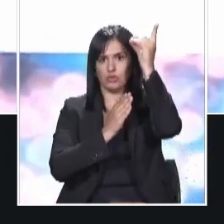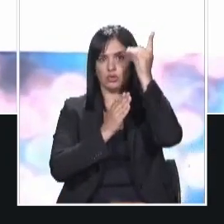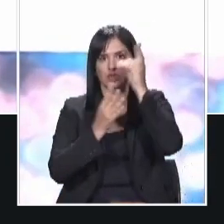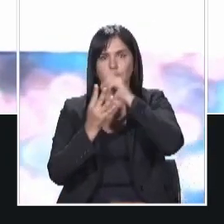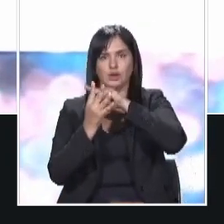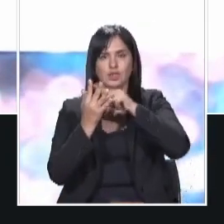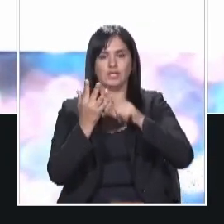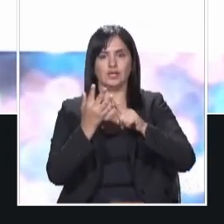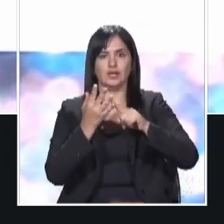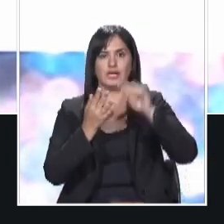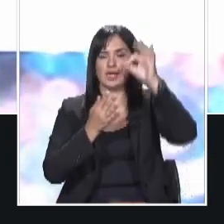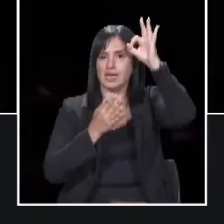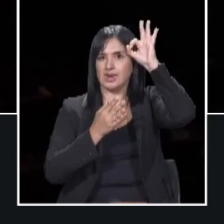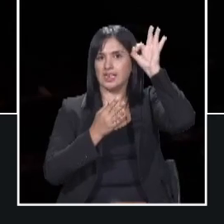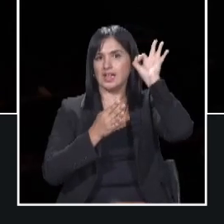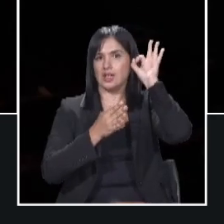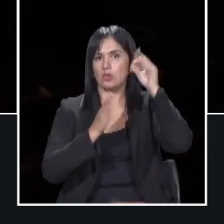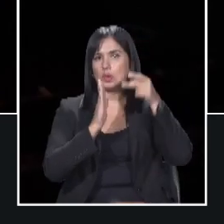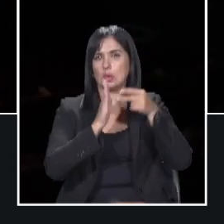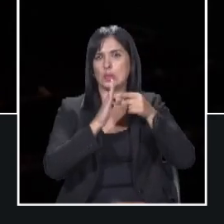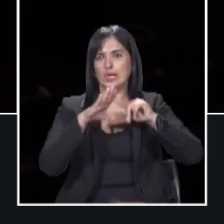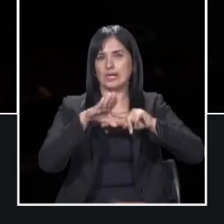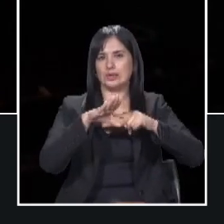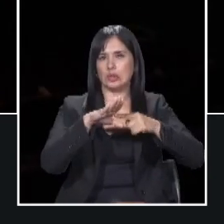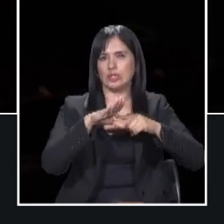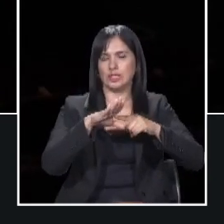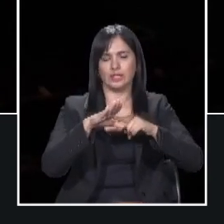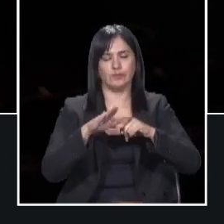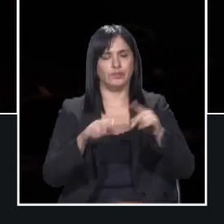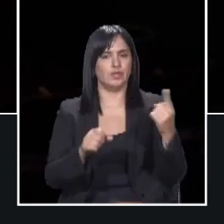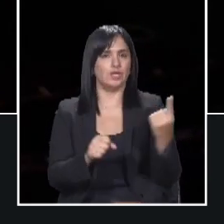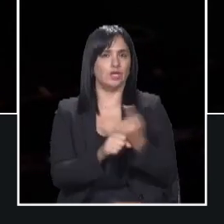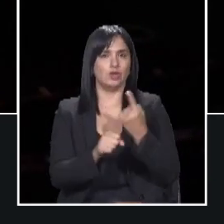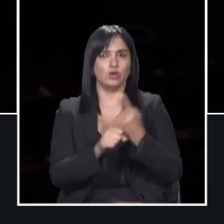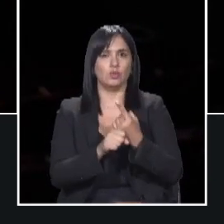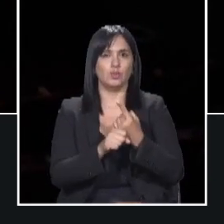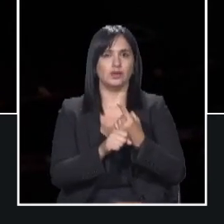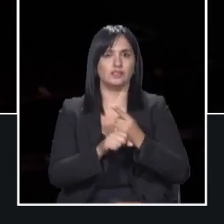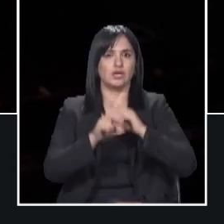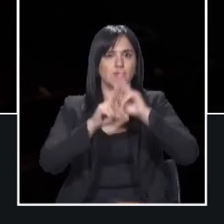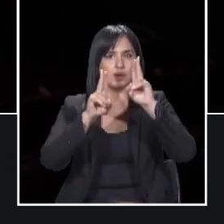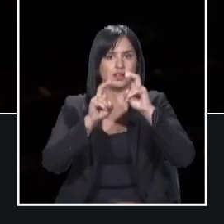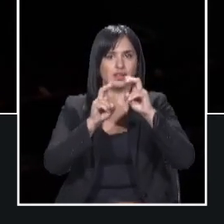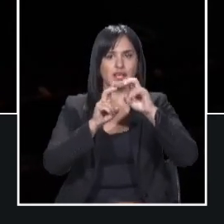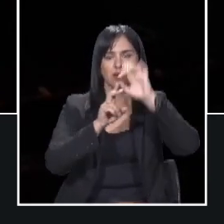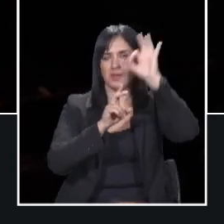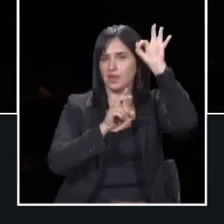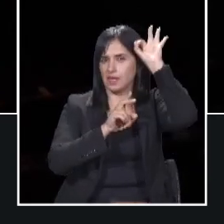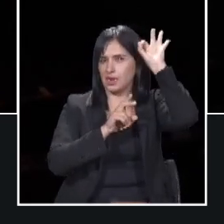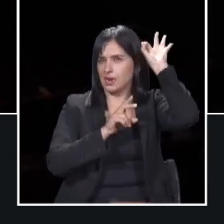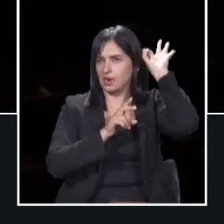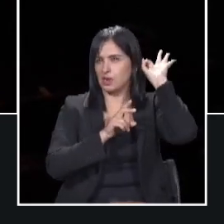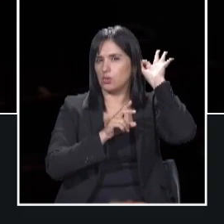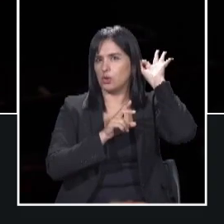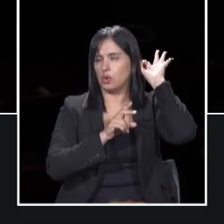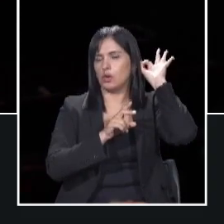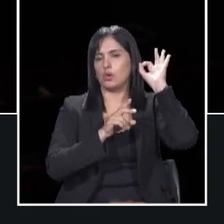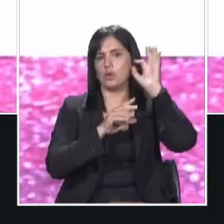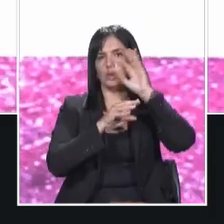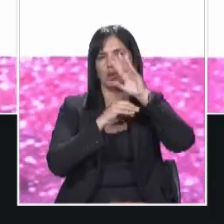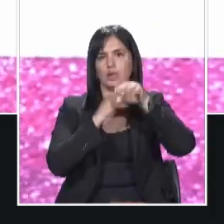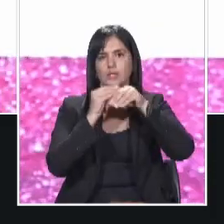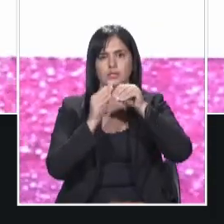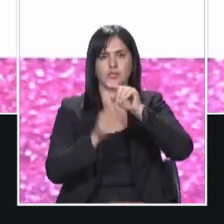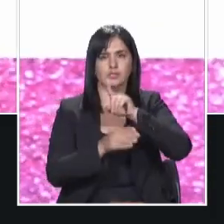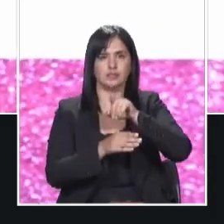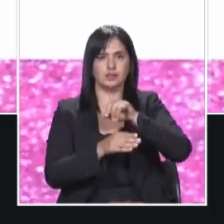biological neurons, we stuck them on a CMOS chip, and we used these biological neurons to do computations. We were